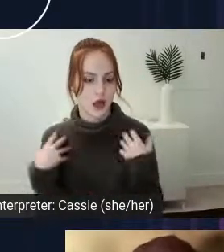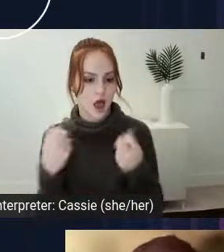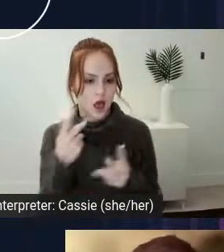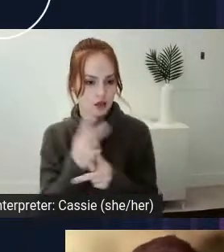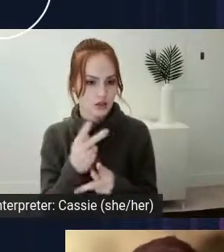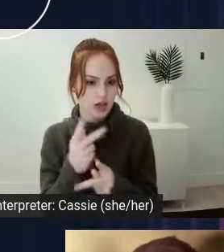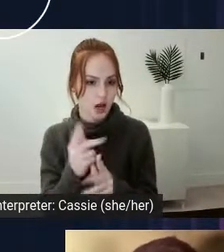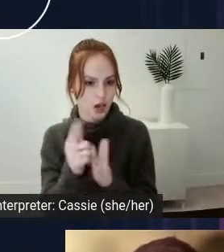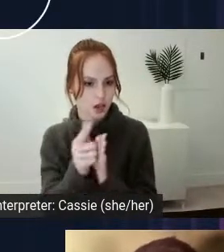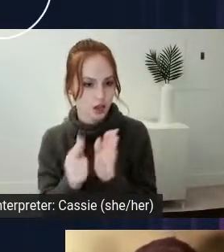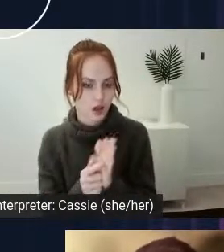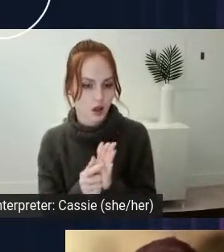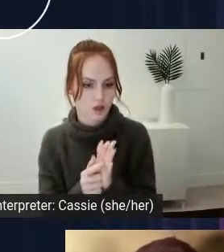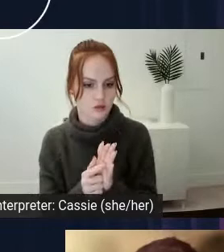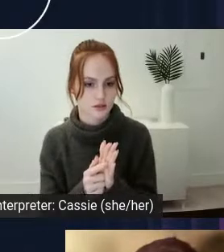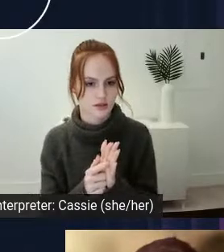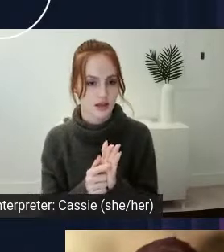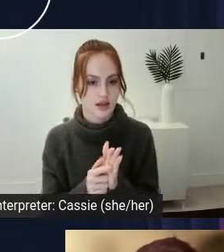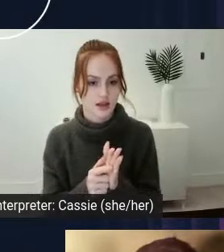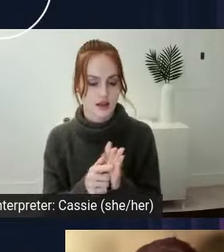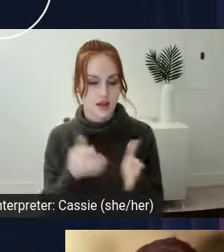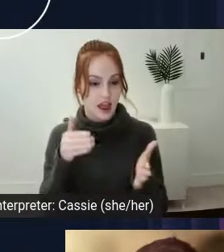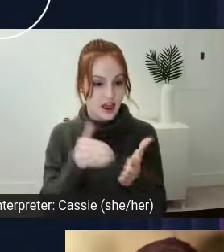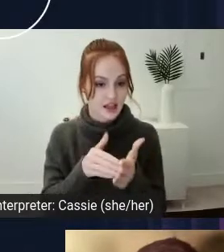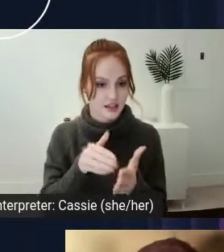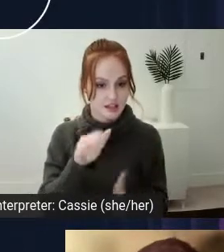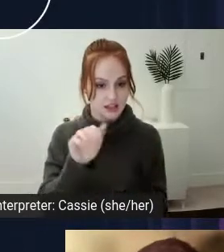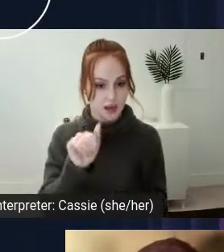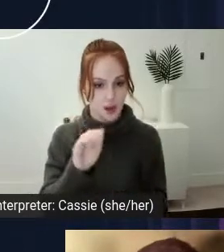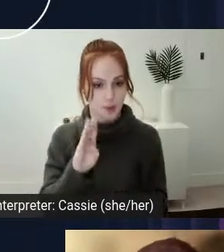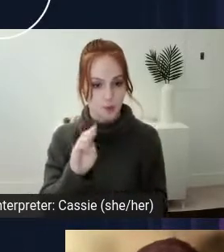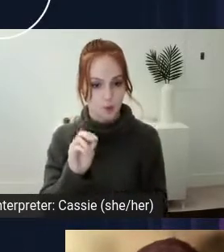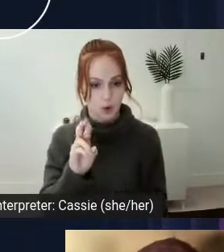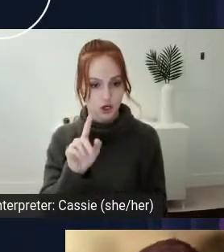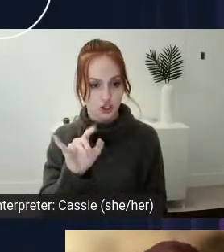anti-abortion laws, that there is a means of